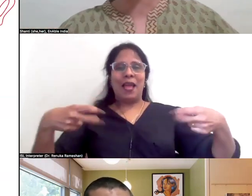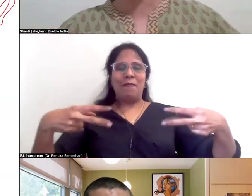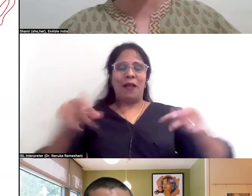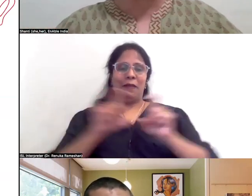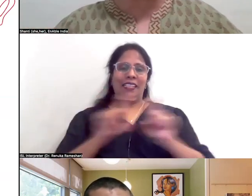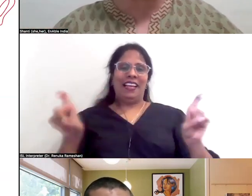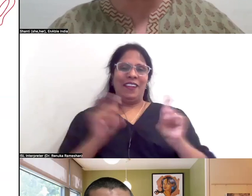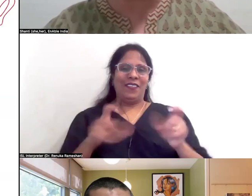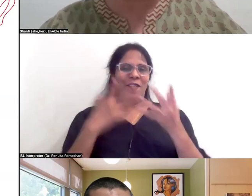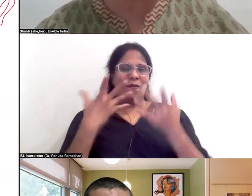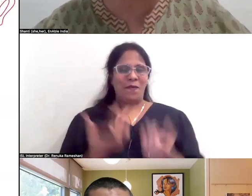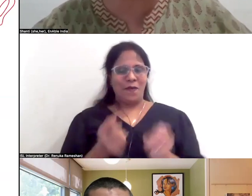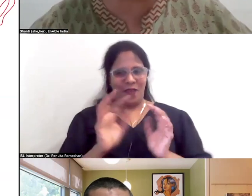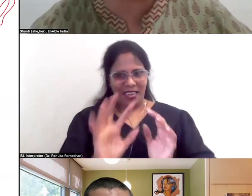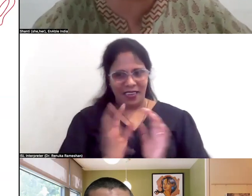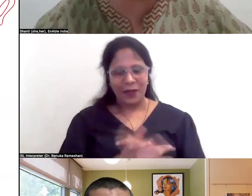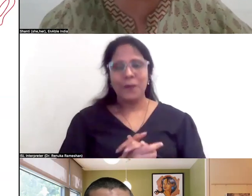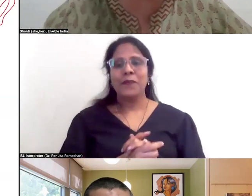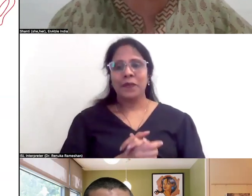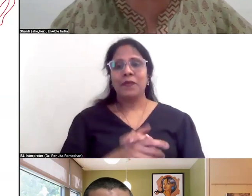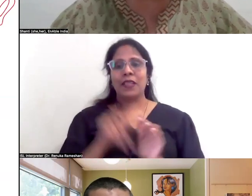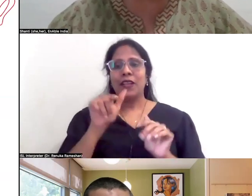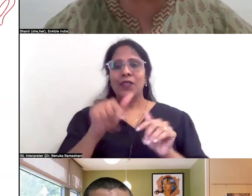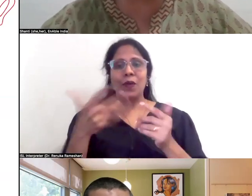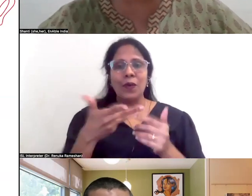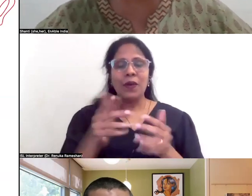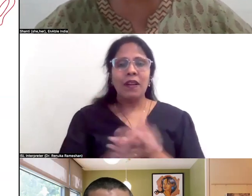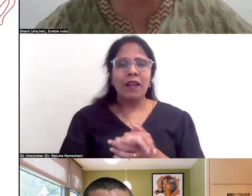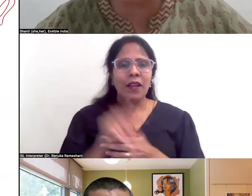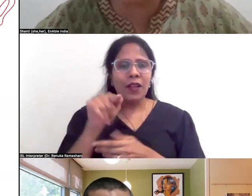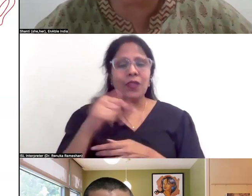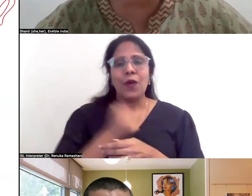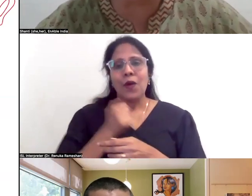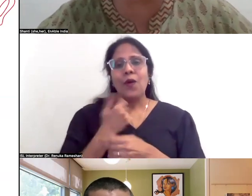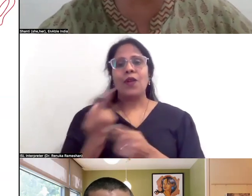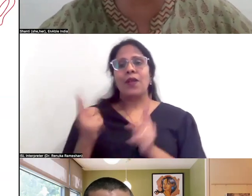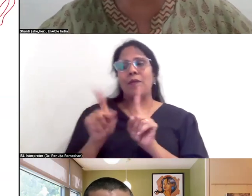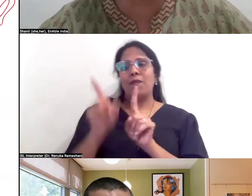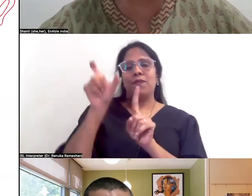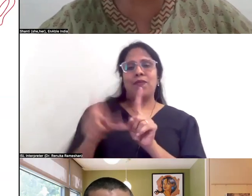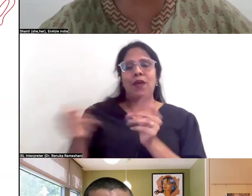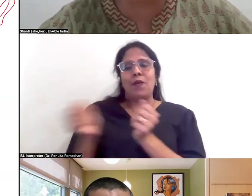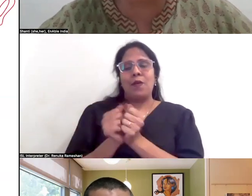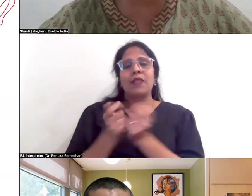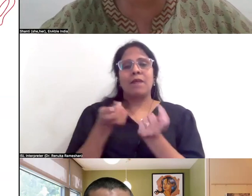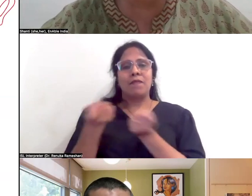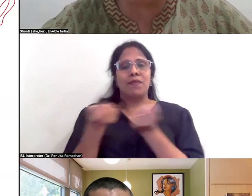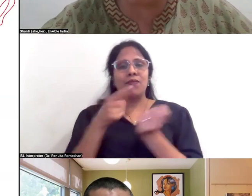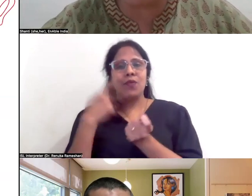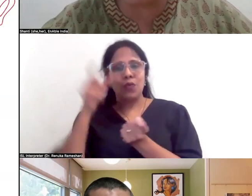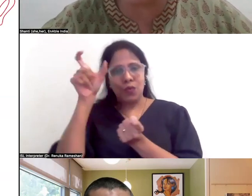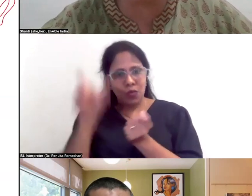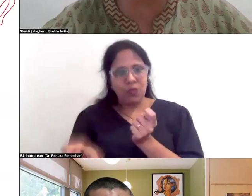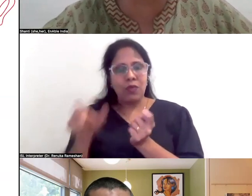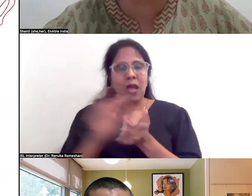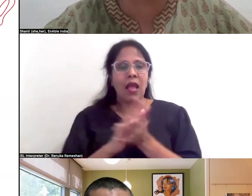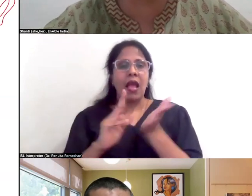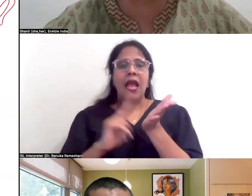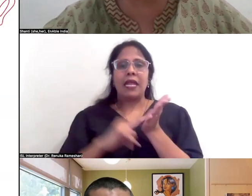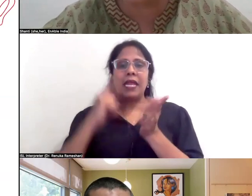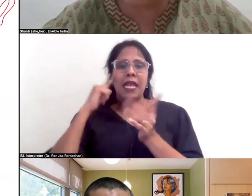clearly. So live, one of my co-anchors, Nipun Malhotra. He is the founder of Nipman